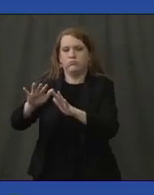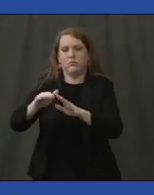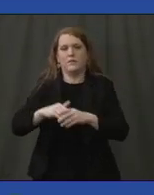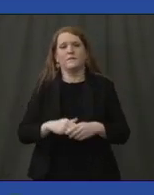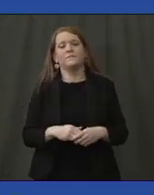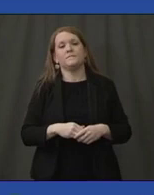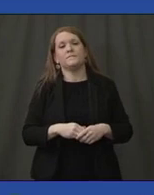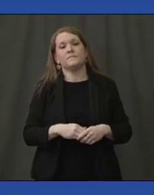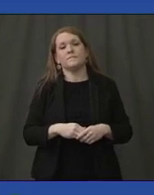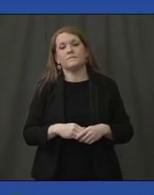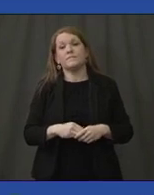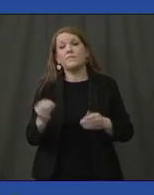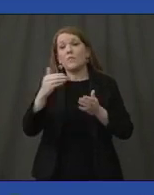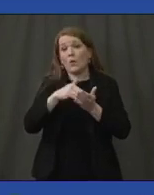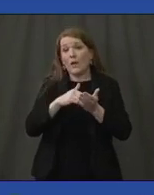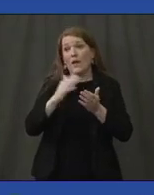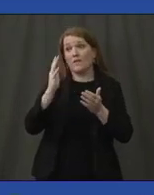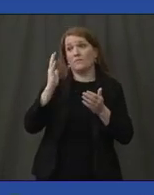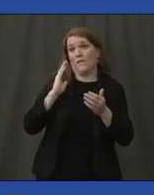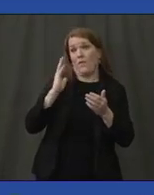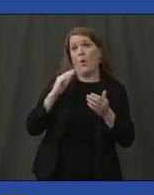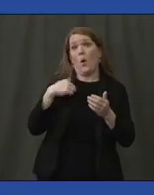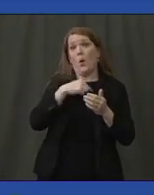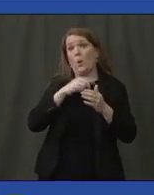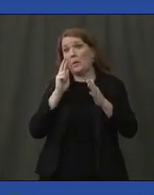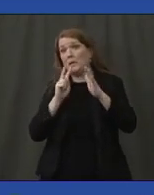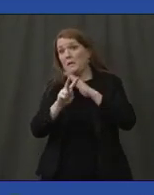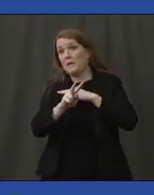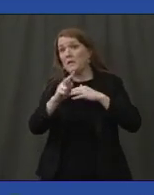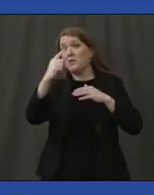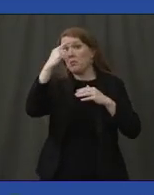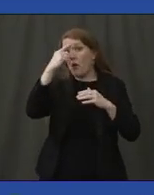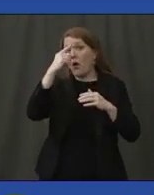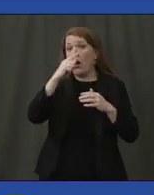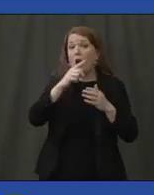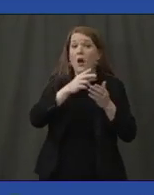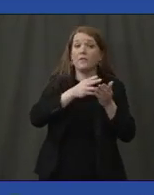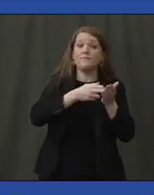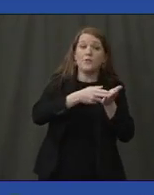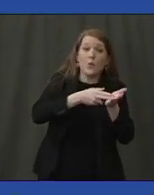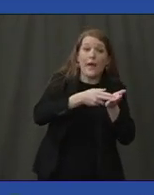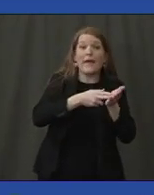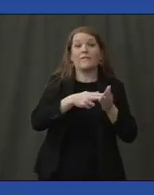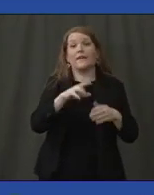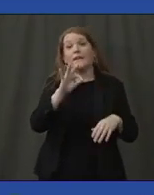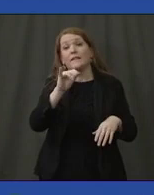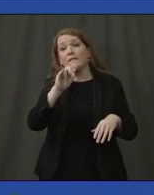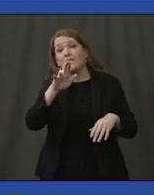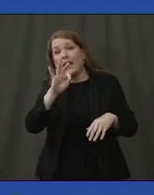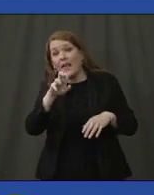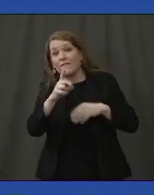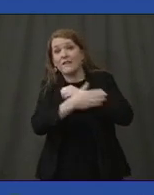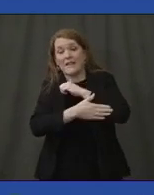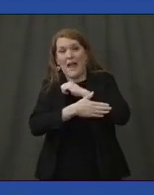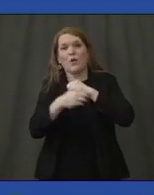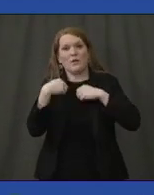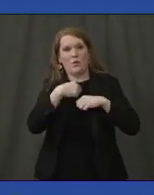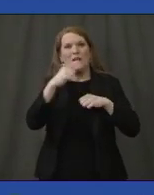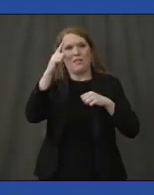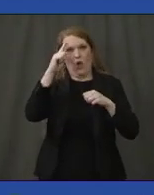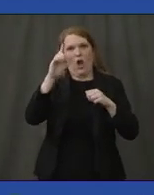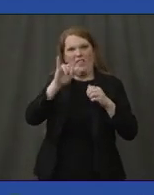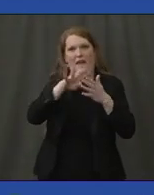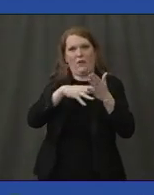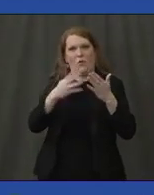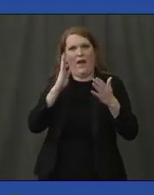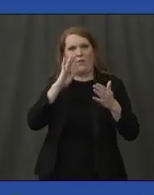that Fairfield and New Haven would be like a hockey stick. And right now, that's more linear. It's going up. Don't let anybody